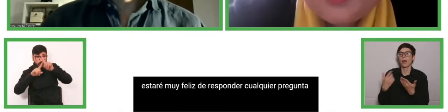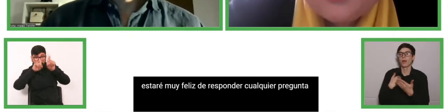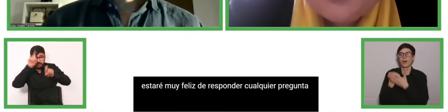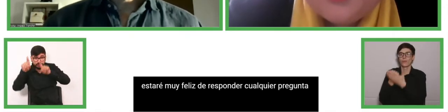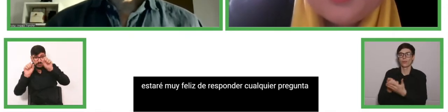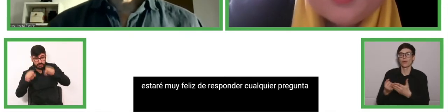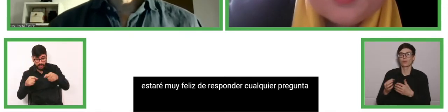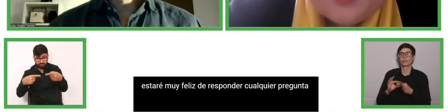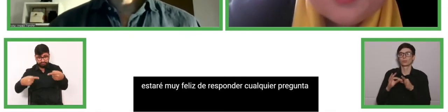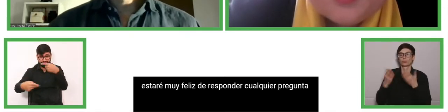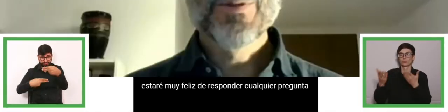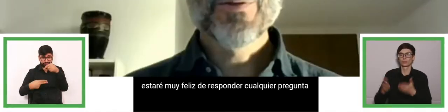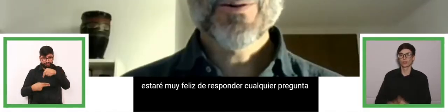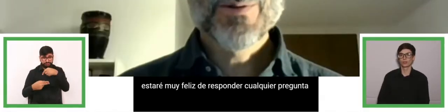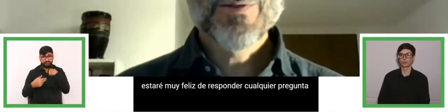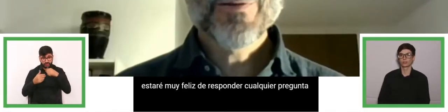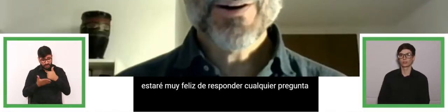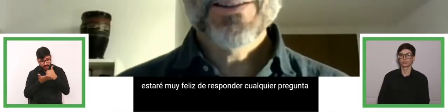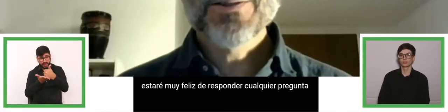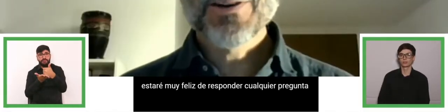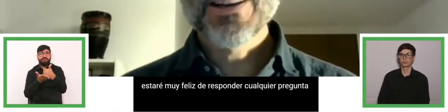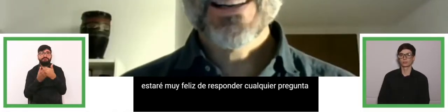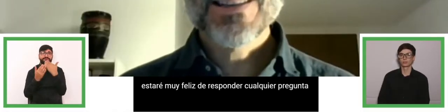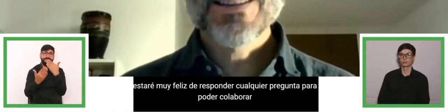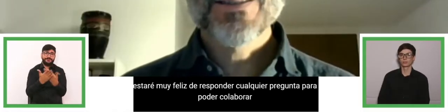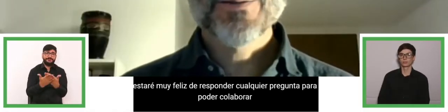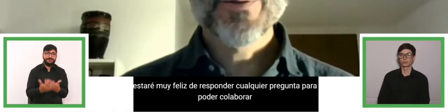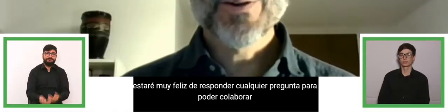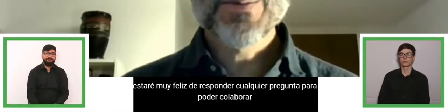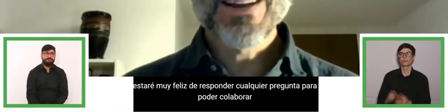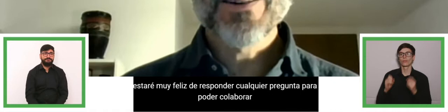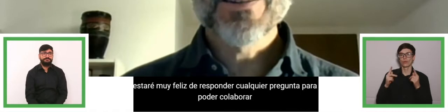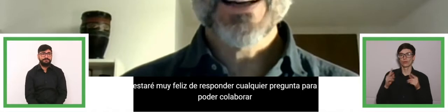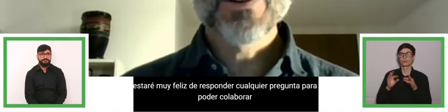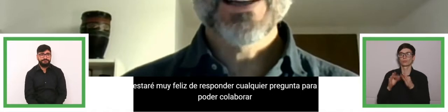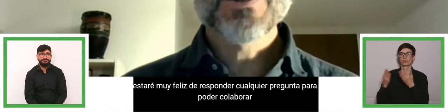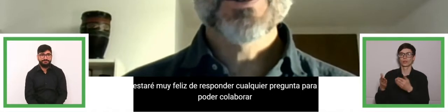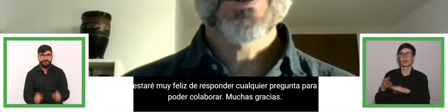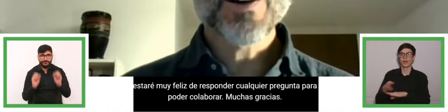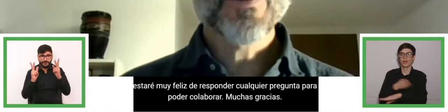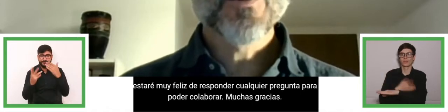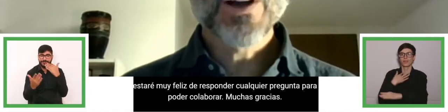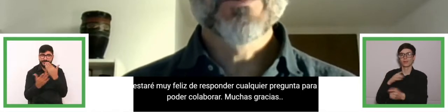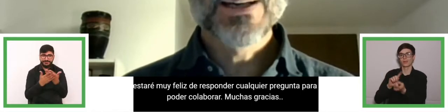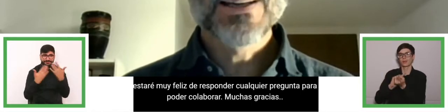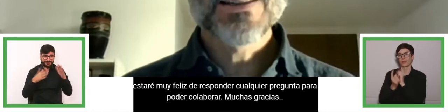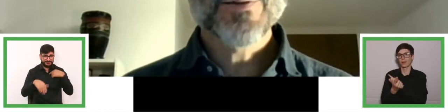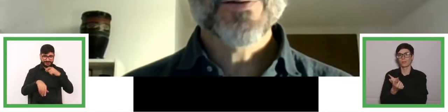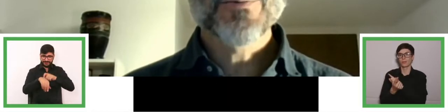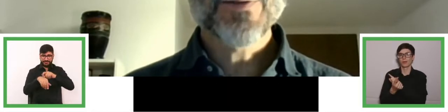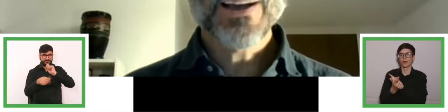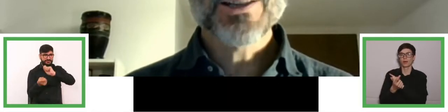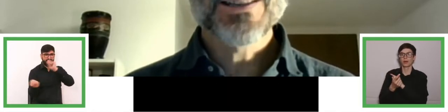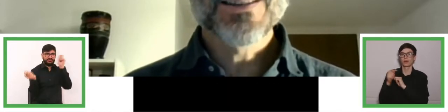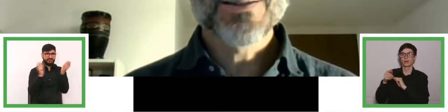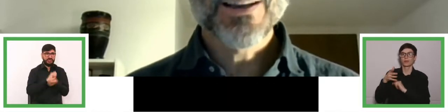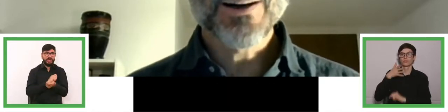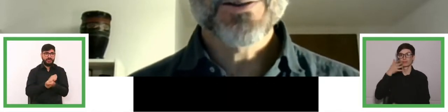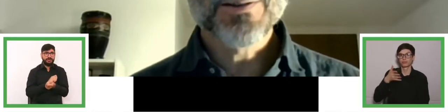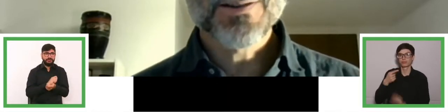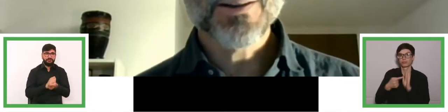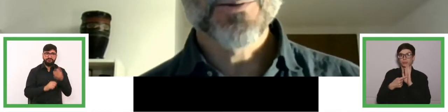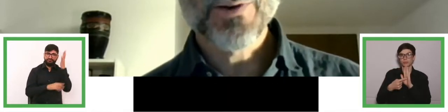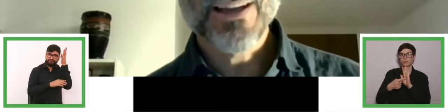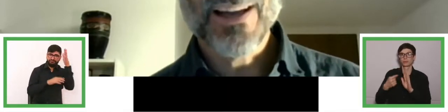Ana. Before we move on to our next four speakers, I would like to just offer 1 minute of reflection to